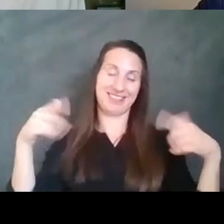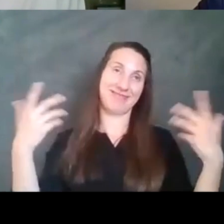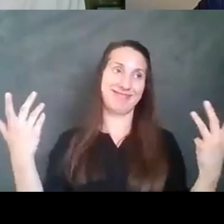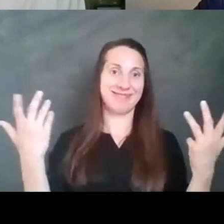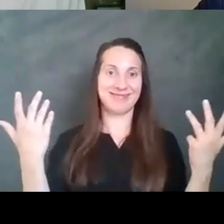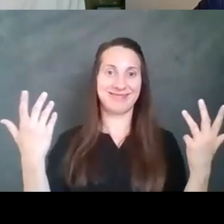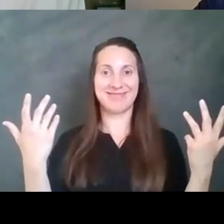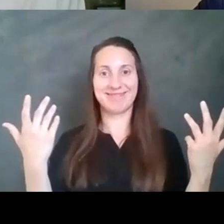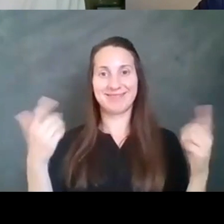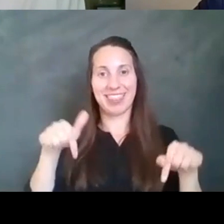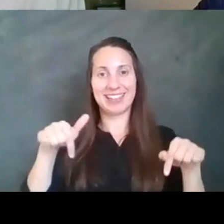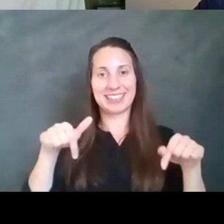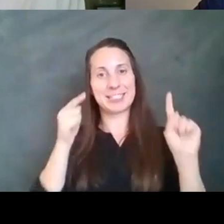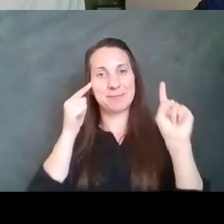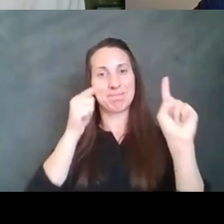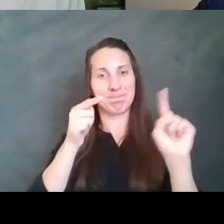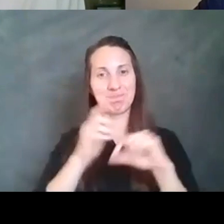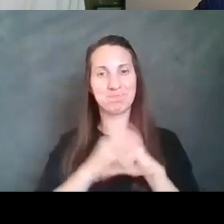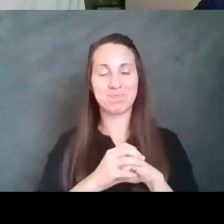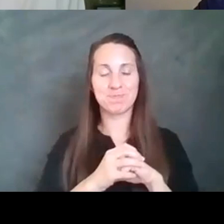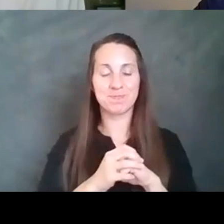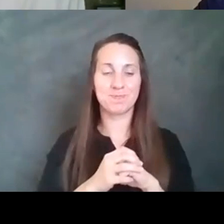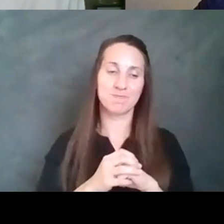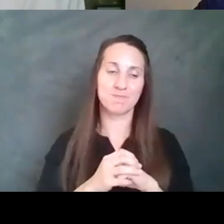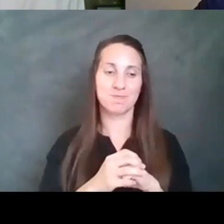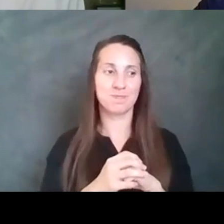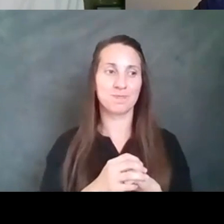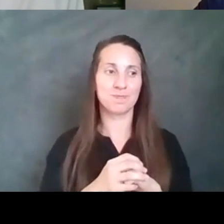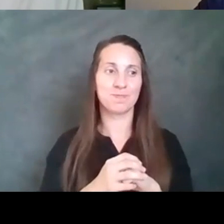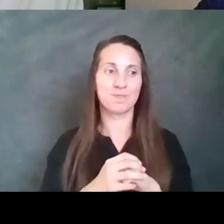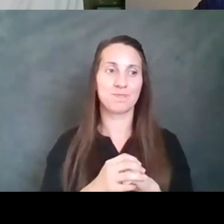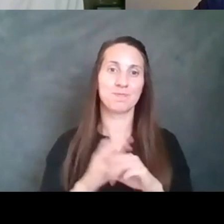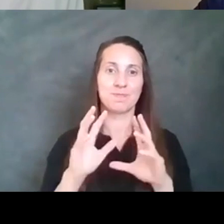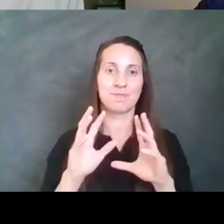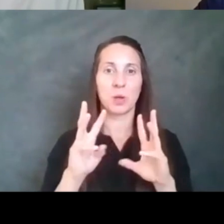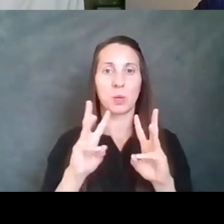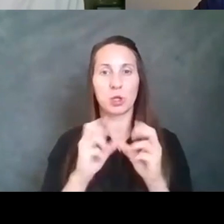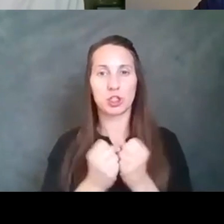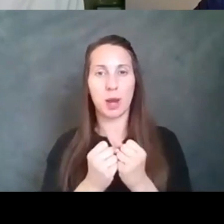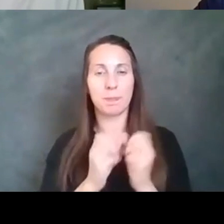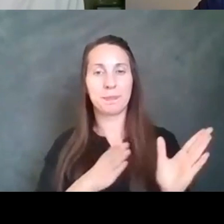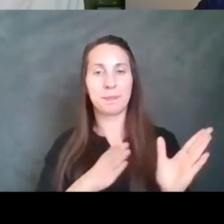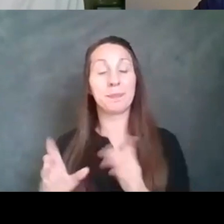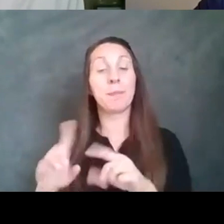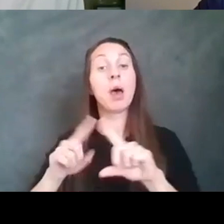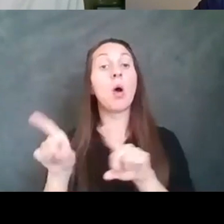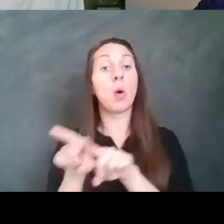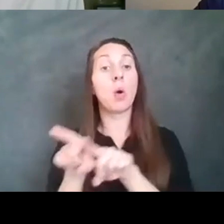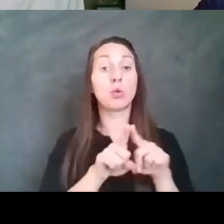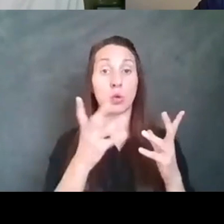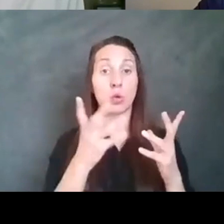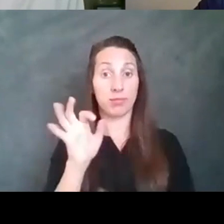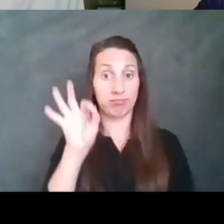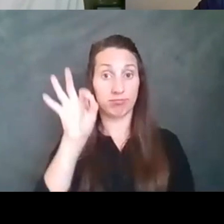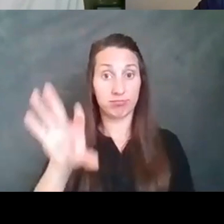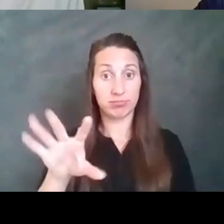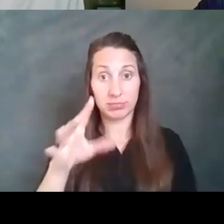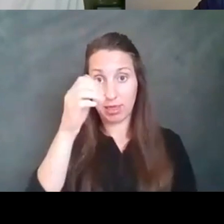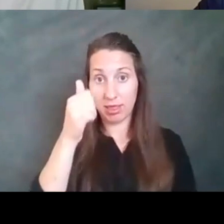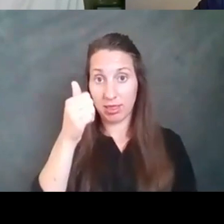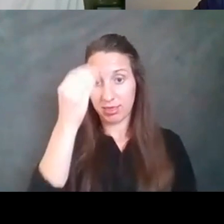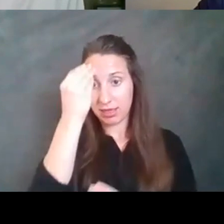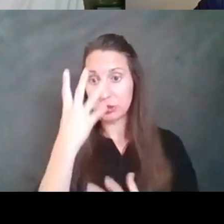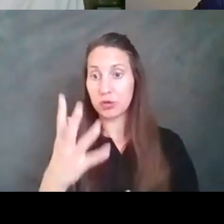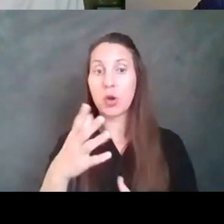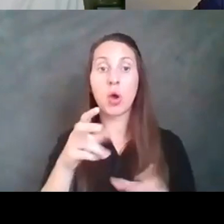we aimed to reach with this. I also want to let people know that the panelists have agreed that we can go a few